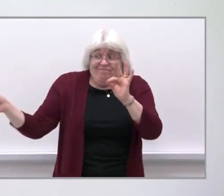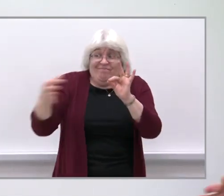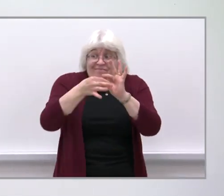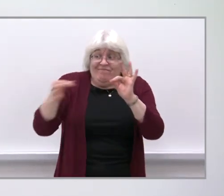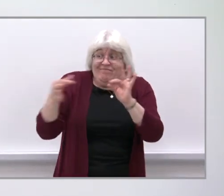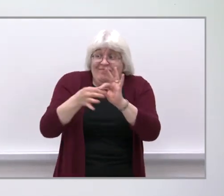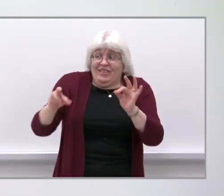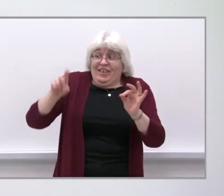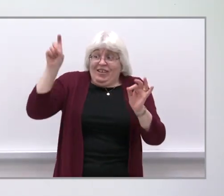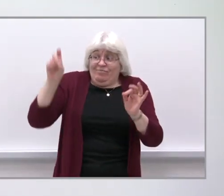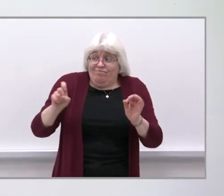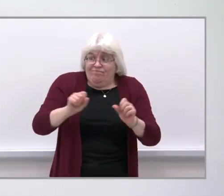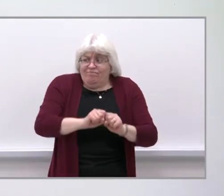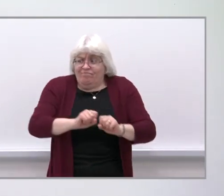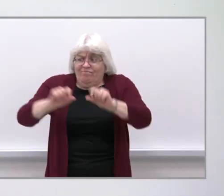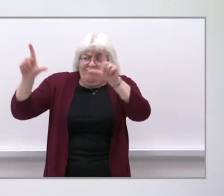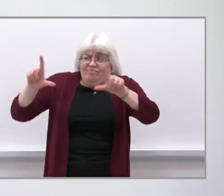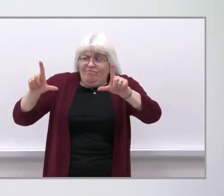So with those